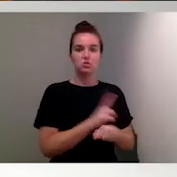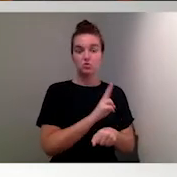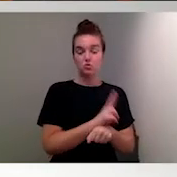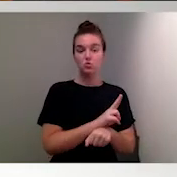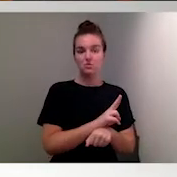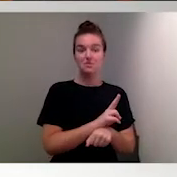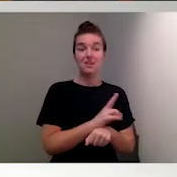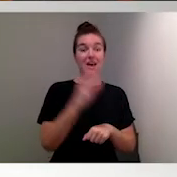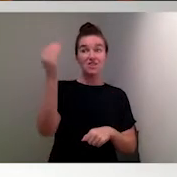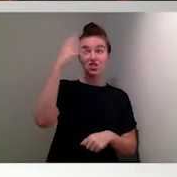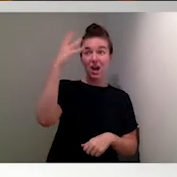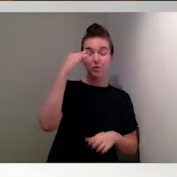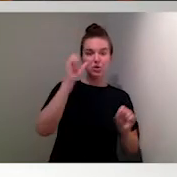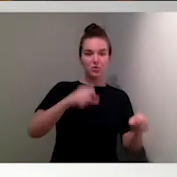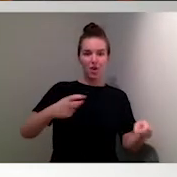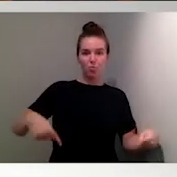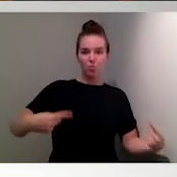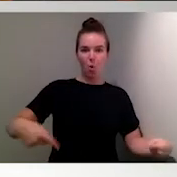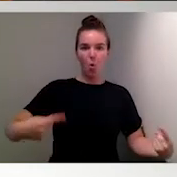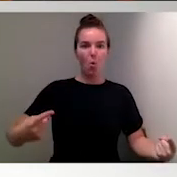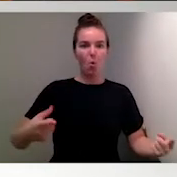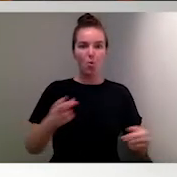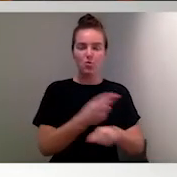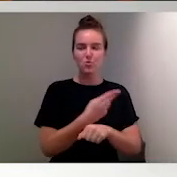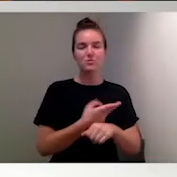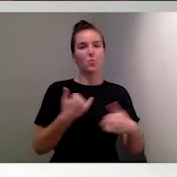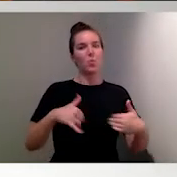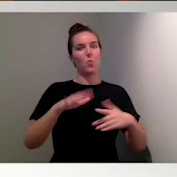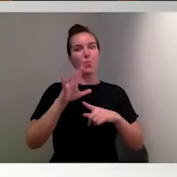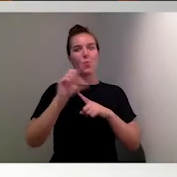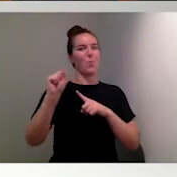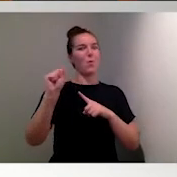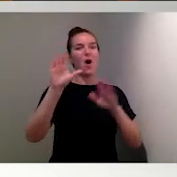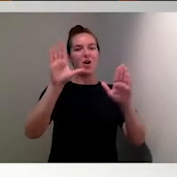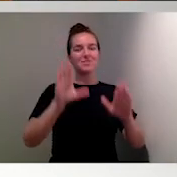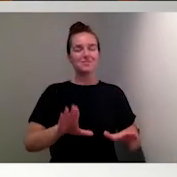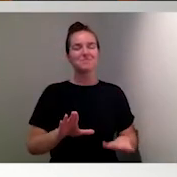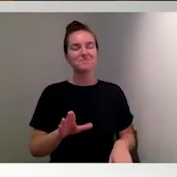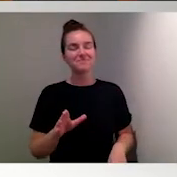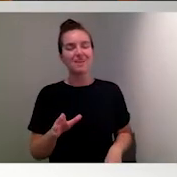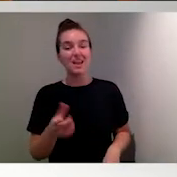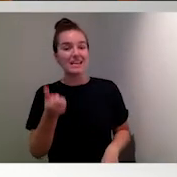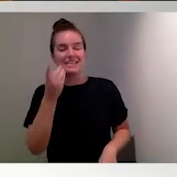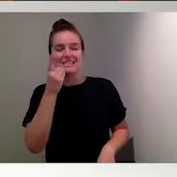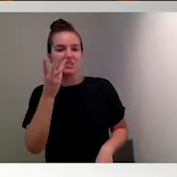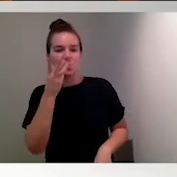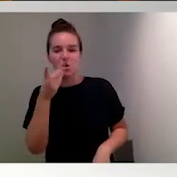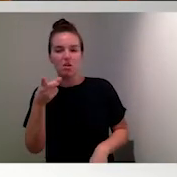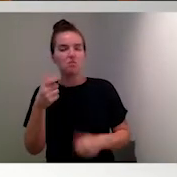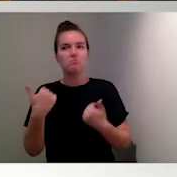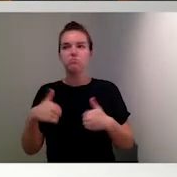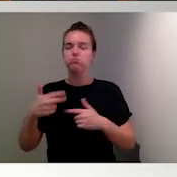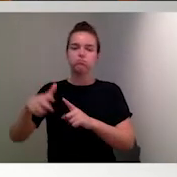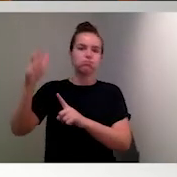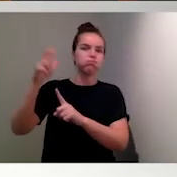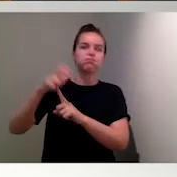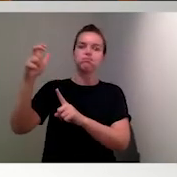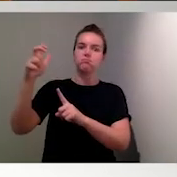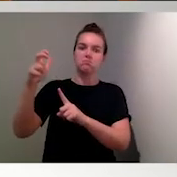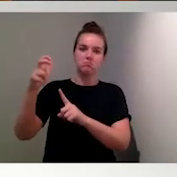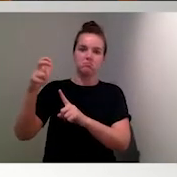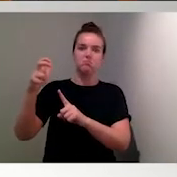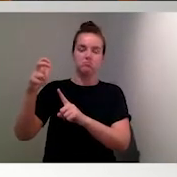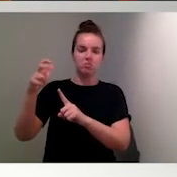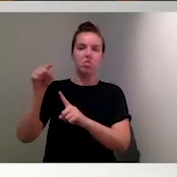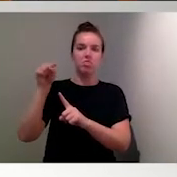cruising, especially Disney. I find Disney to be the most accessible out of the big cruise lines. Penant is another cruise line. If